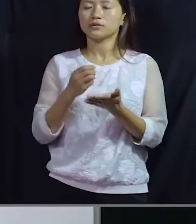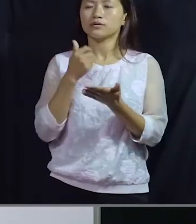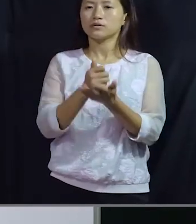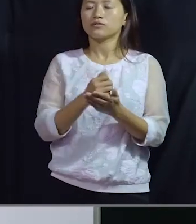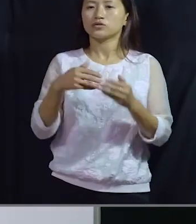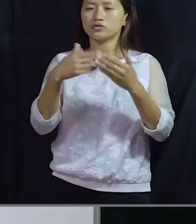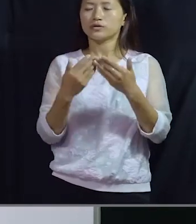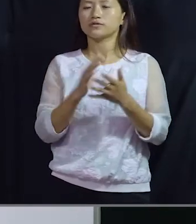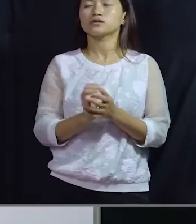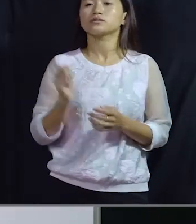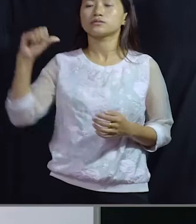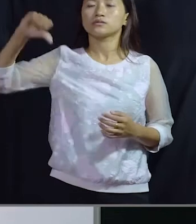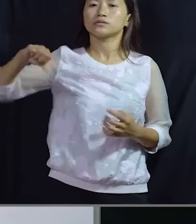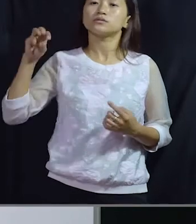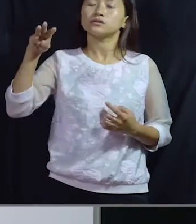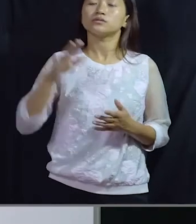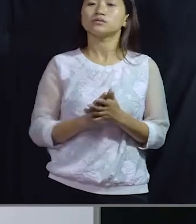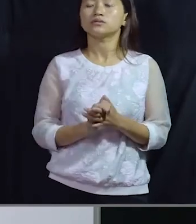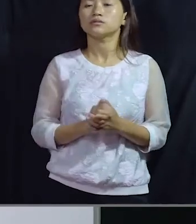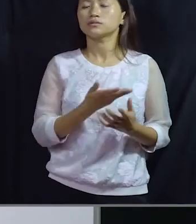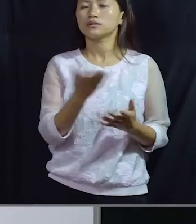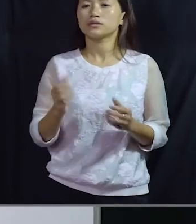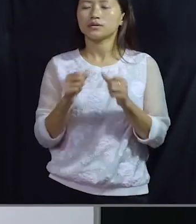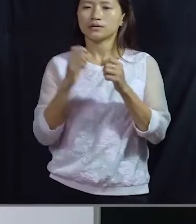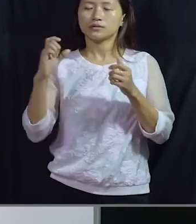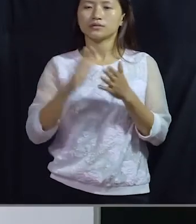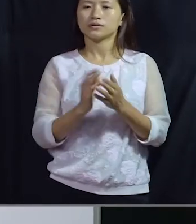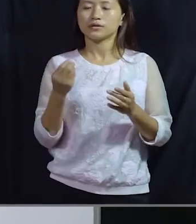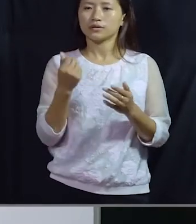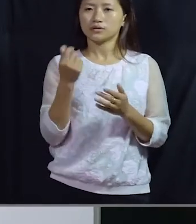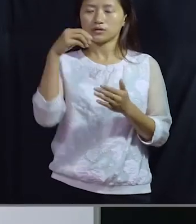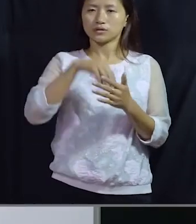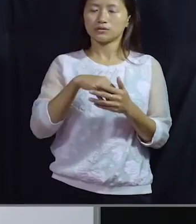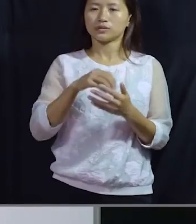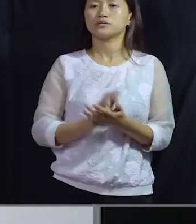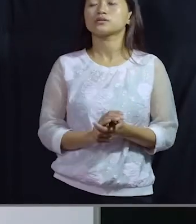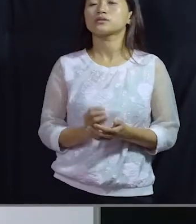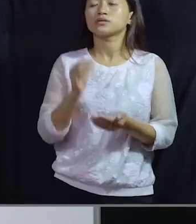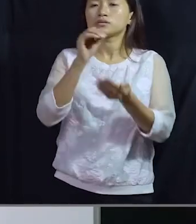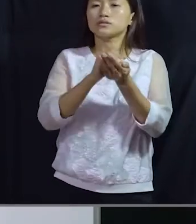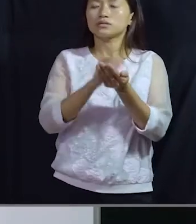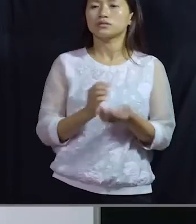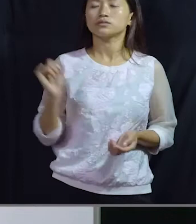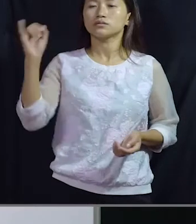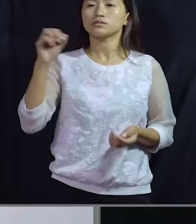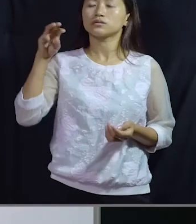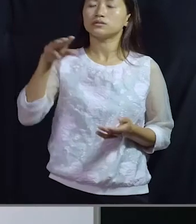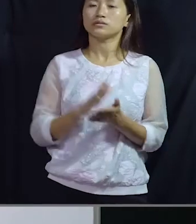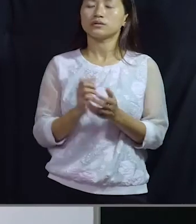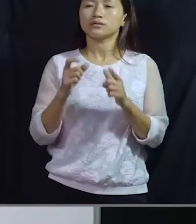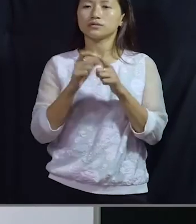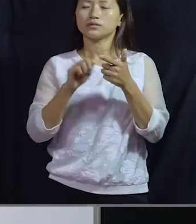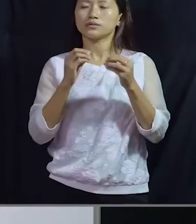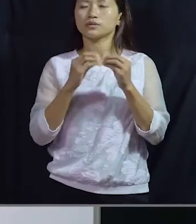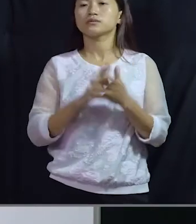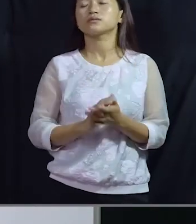overdraft was 9,000. Their assets apart from cash included stock rupees 6,000, debtors